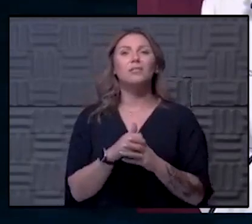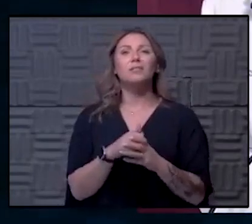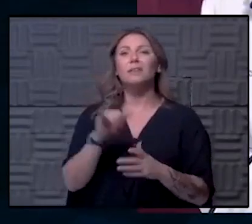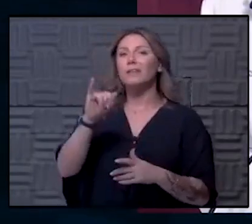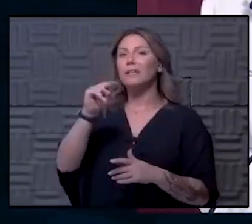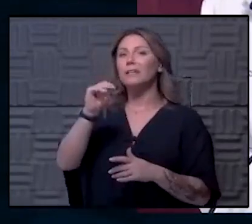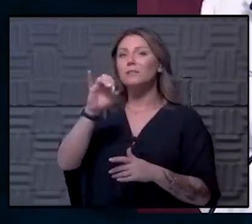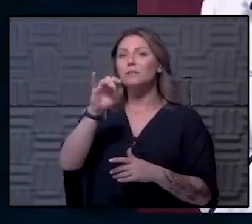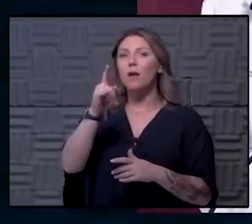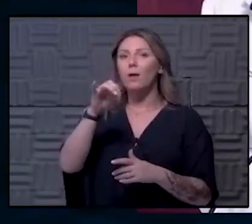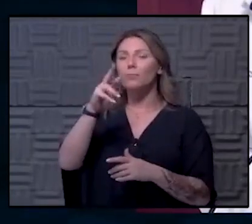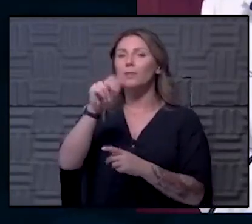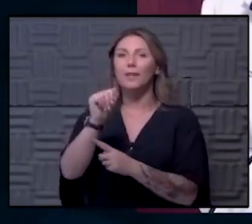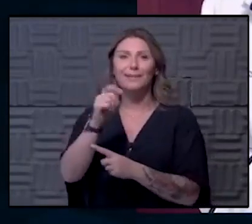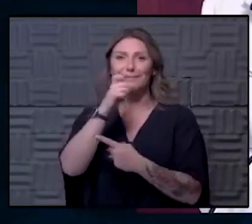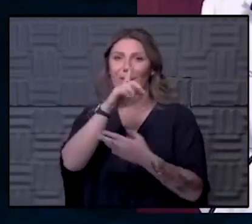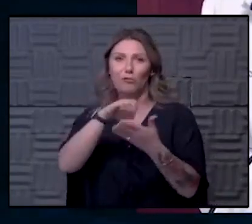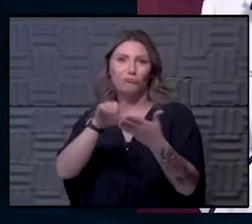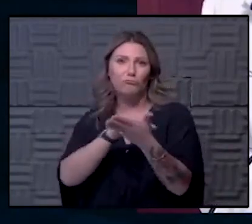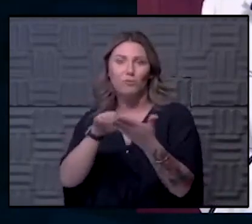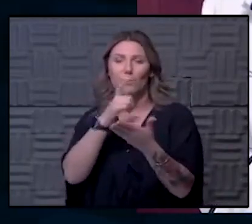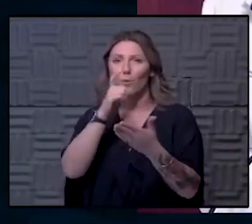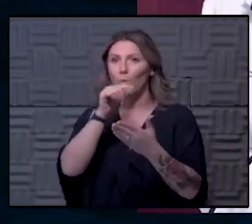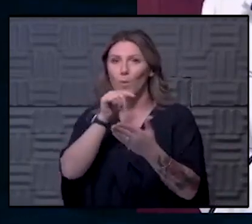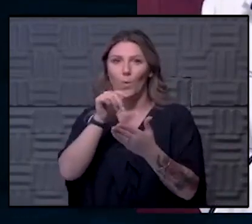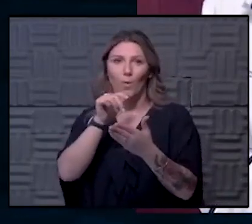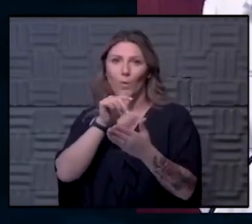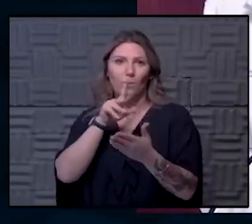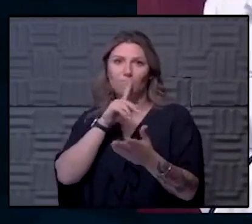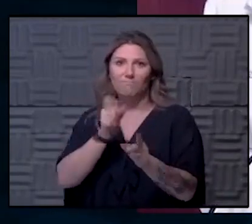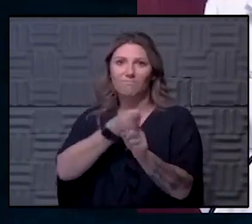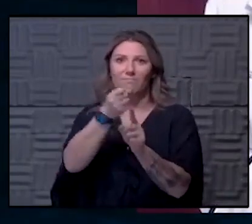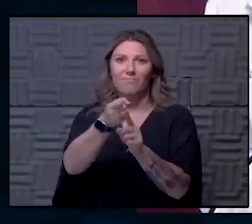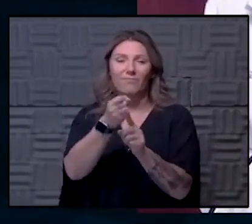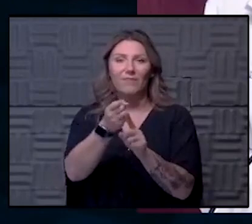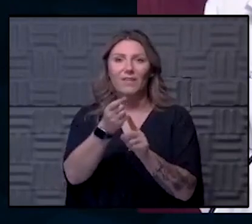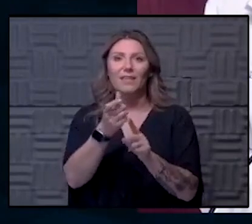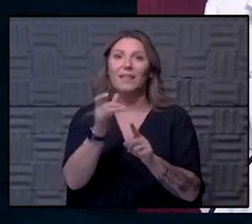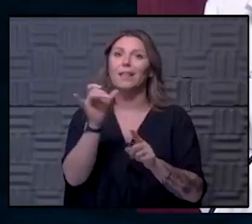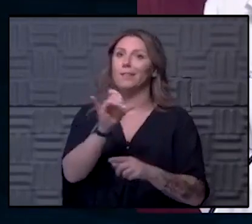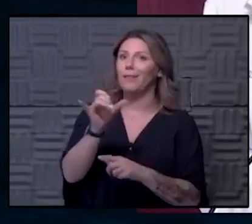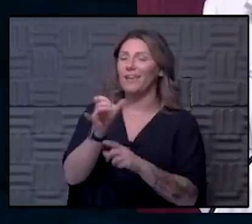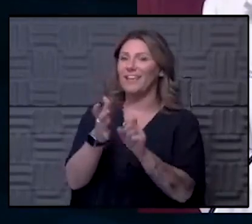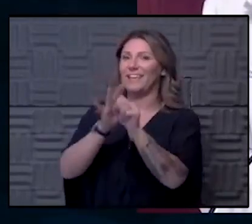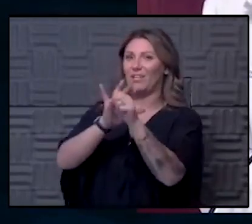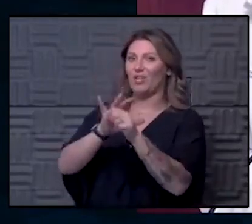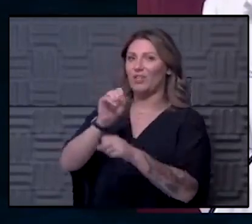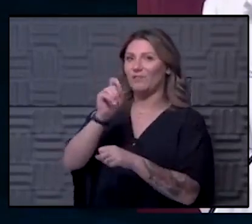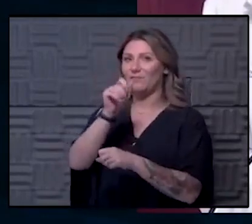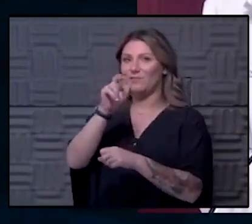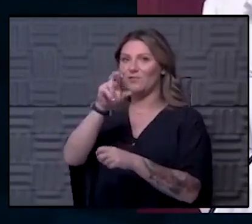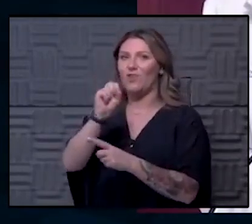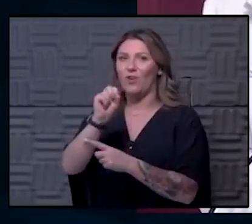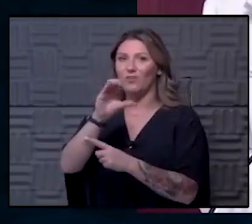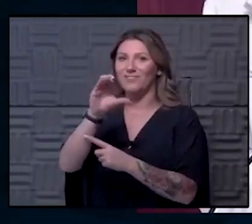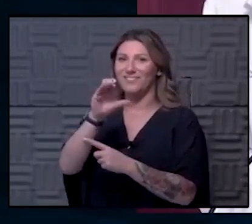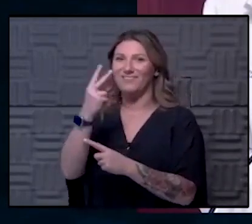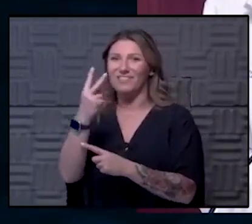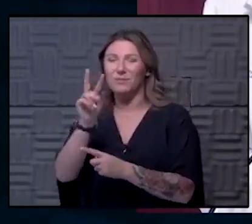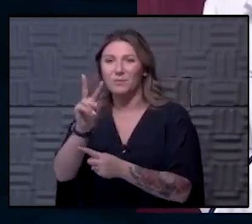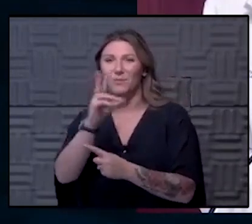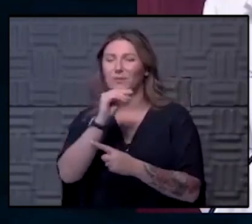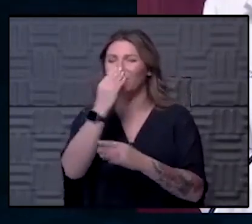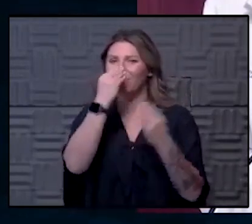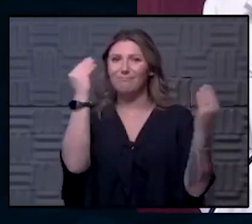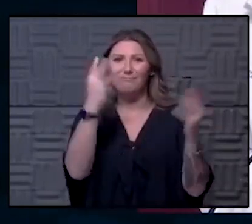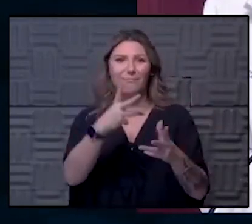is indiscriminate in who it approaches. Again, this is one of those diseases, not unlike SARS-CoV-2, that doesn't care who you are, how much money you